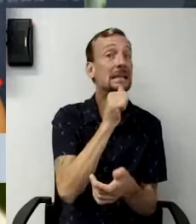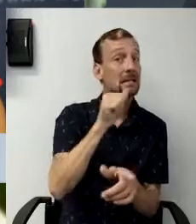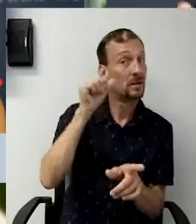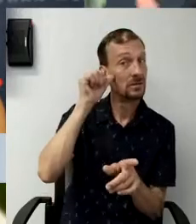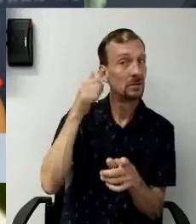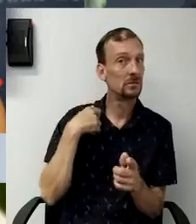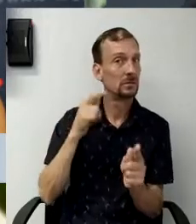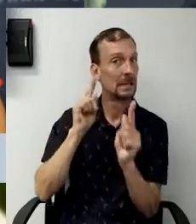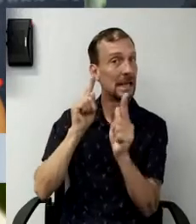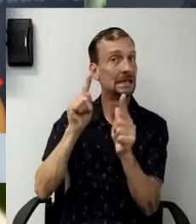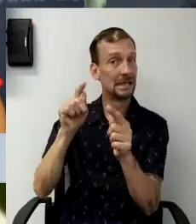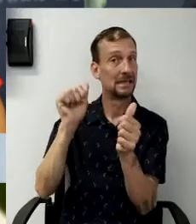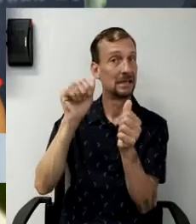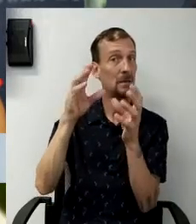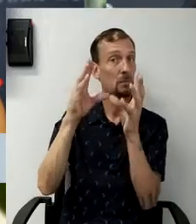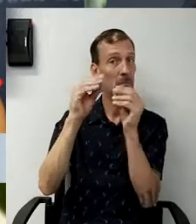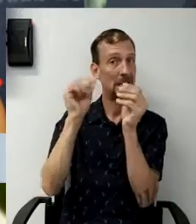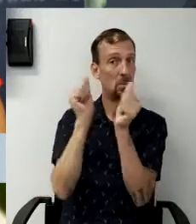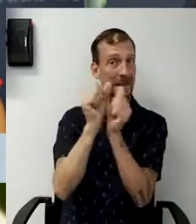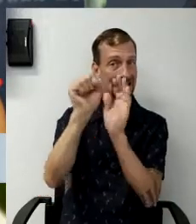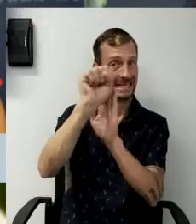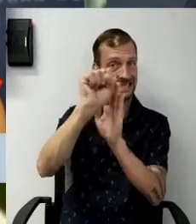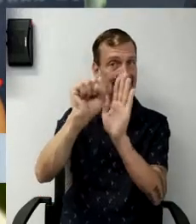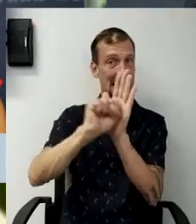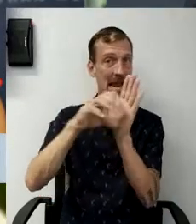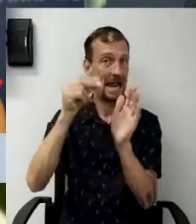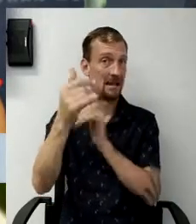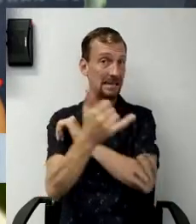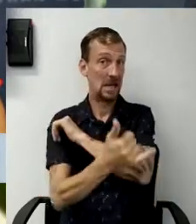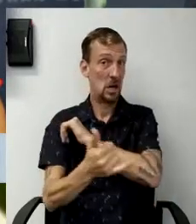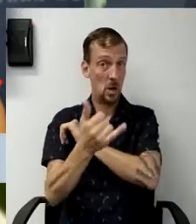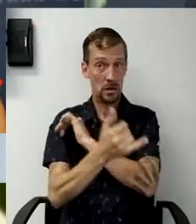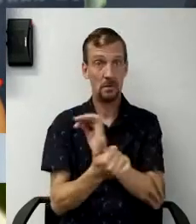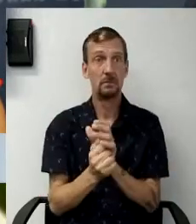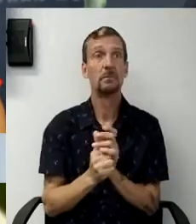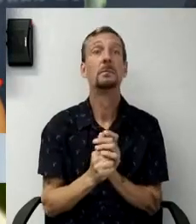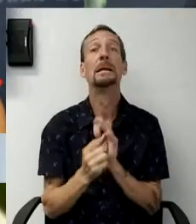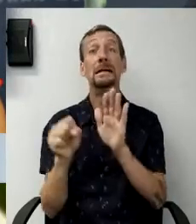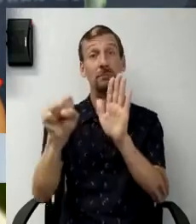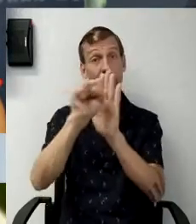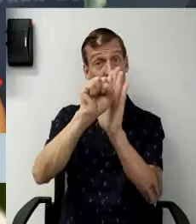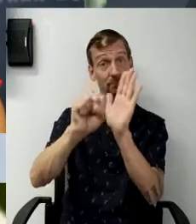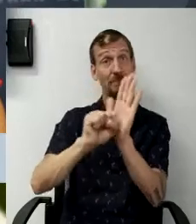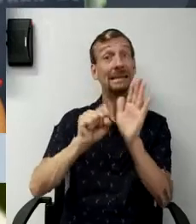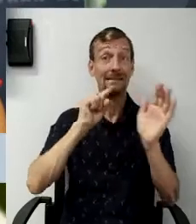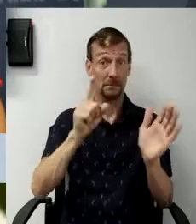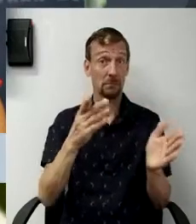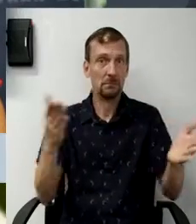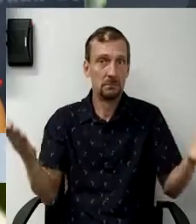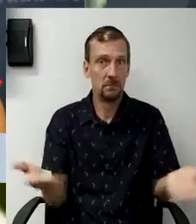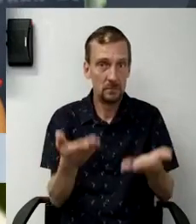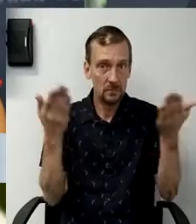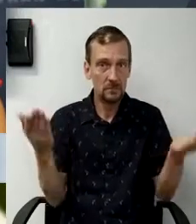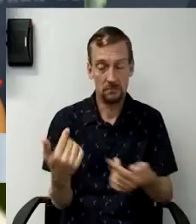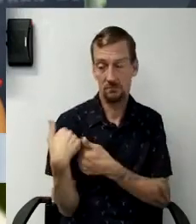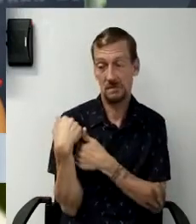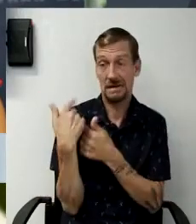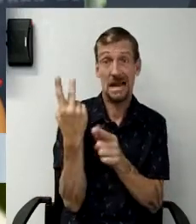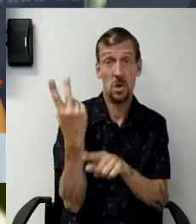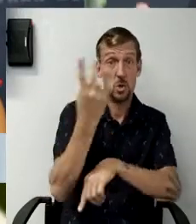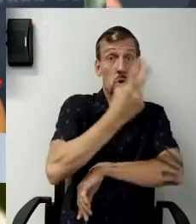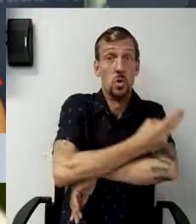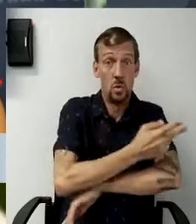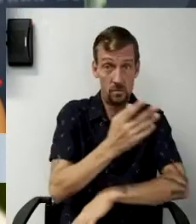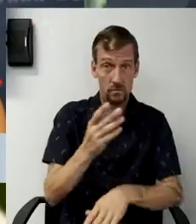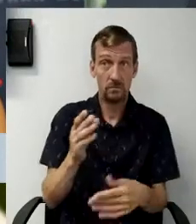a meeting with the state, and the state and the county. The state's actually here over these last 2 days, all